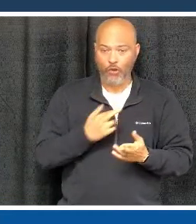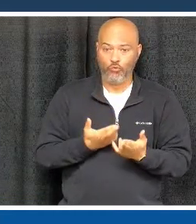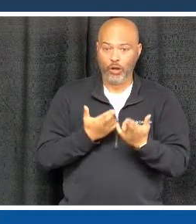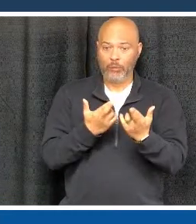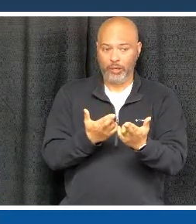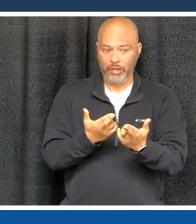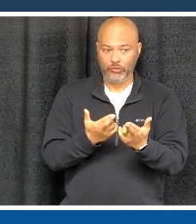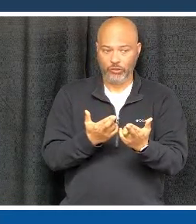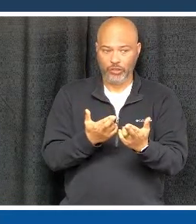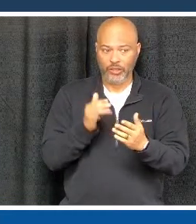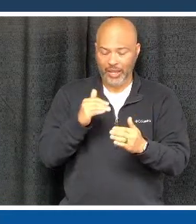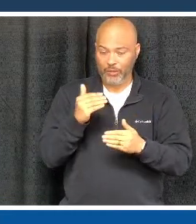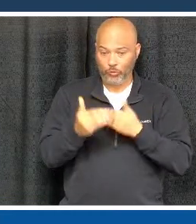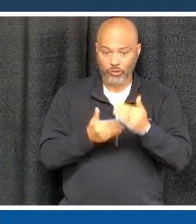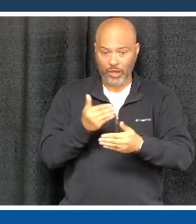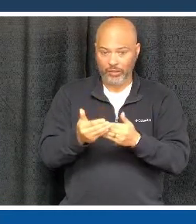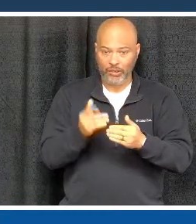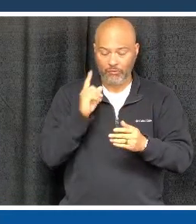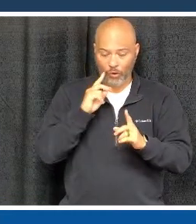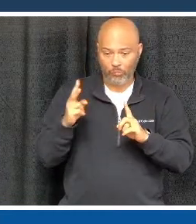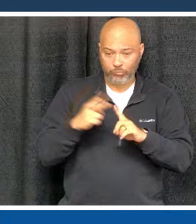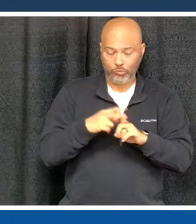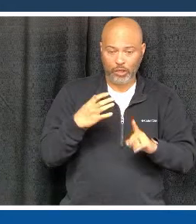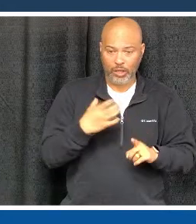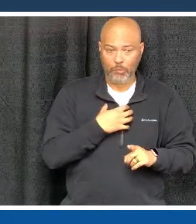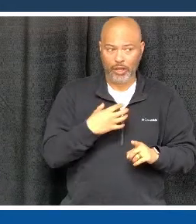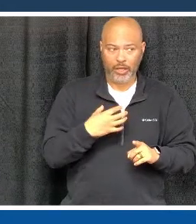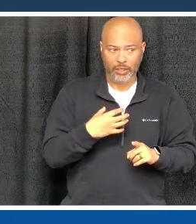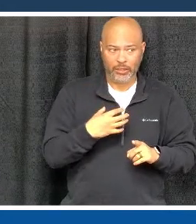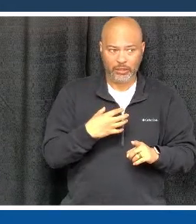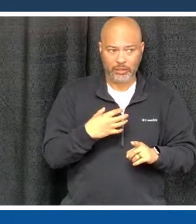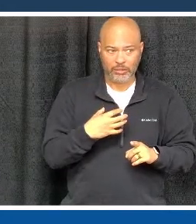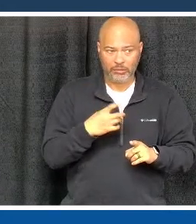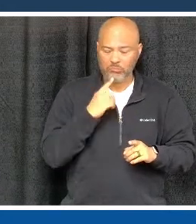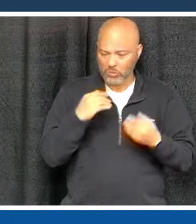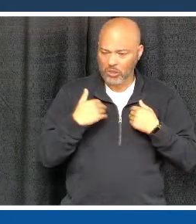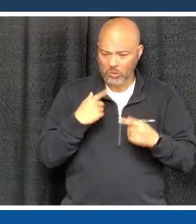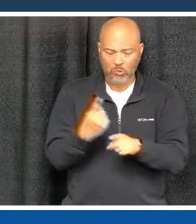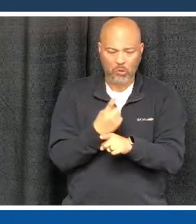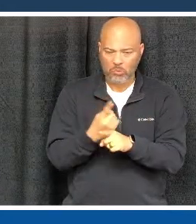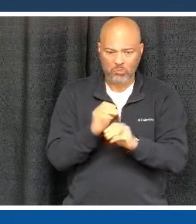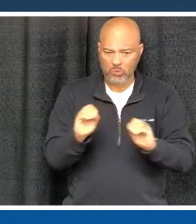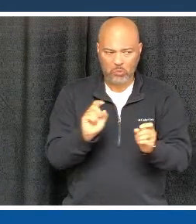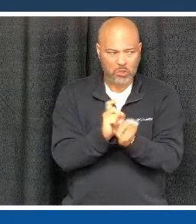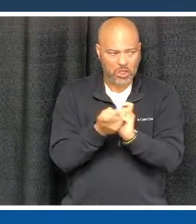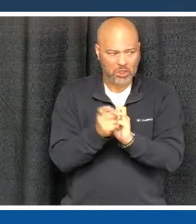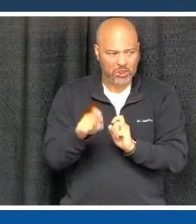the procedure, the process for filing an ethics complaint is appropriate.